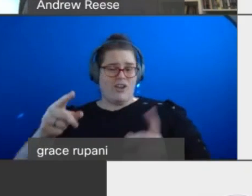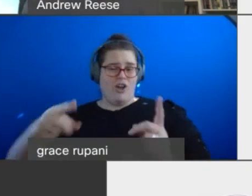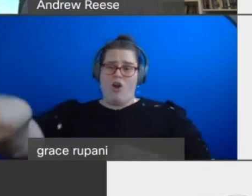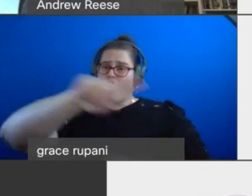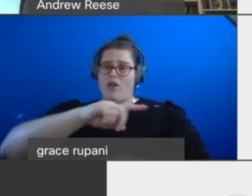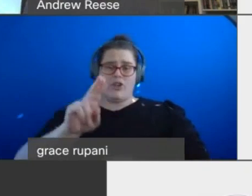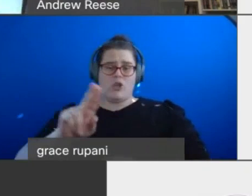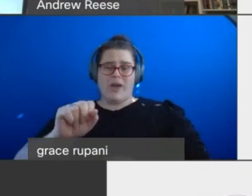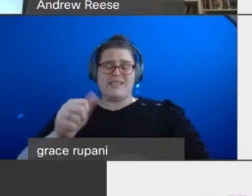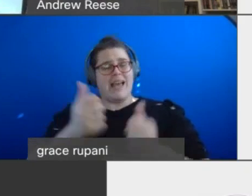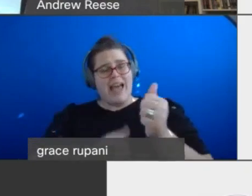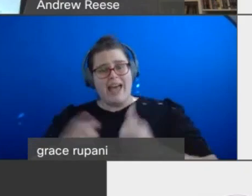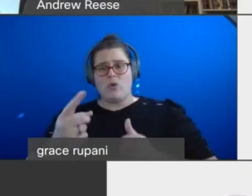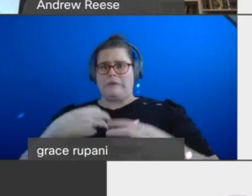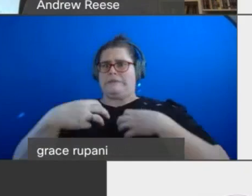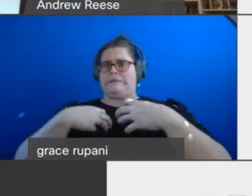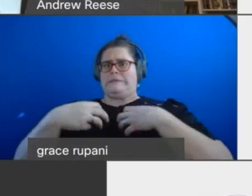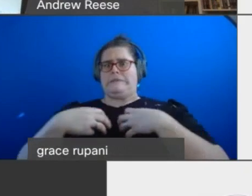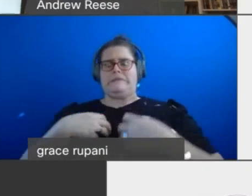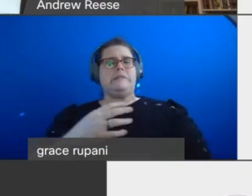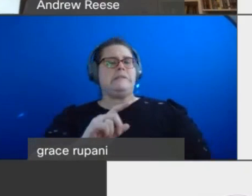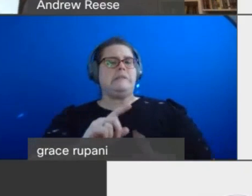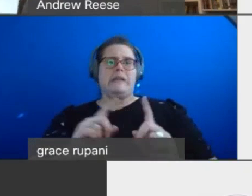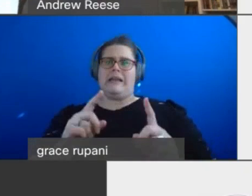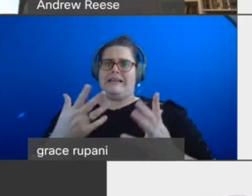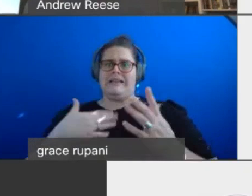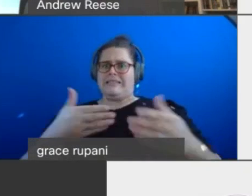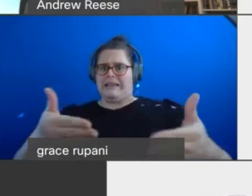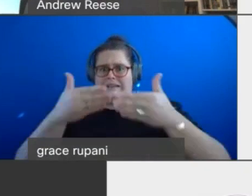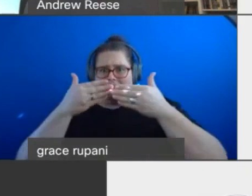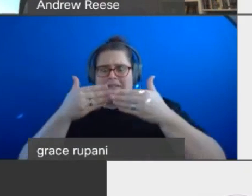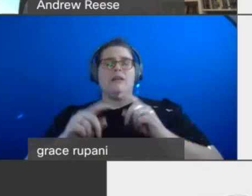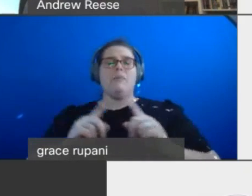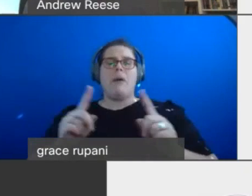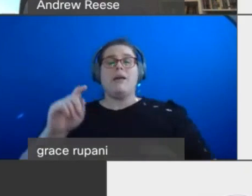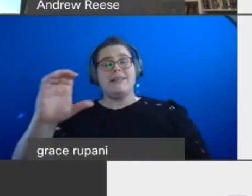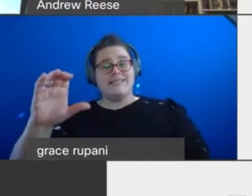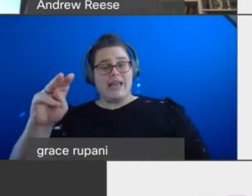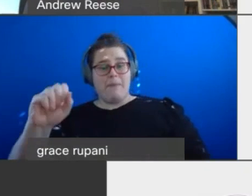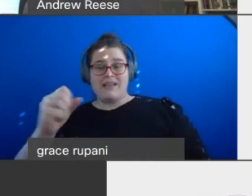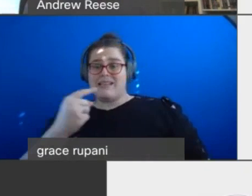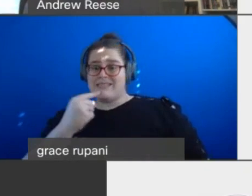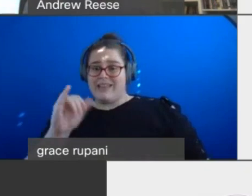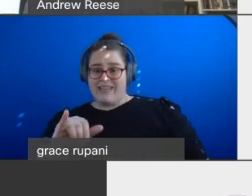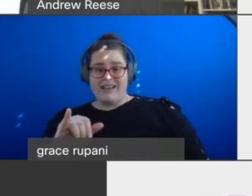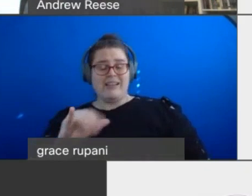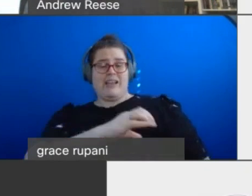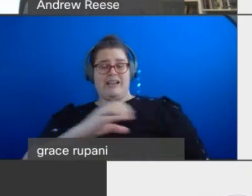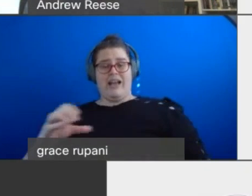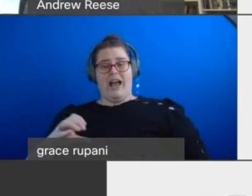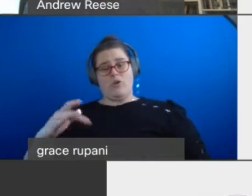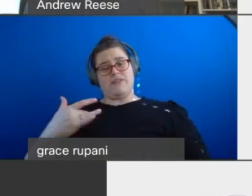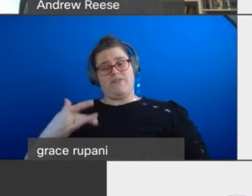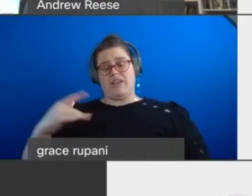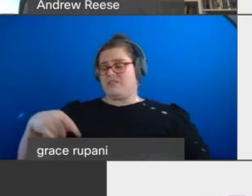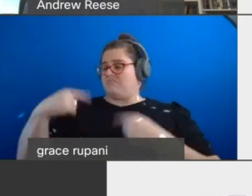the response from CMS was that when they turned to Congress, they were told, we feel you've had enough time to implement this. No,